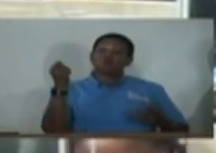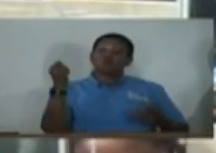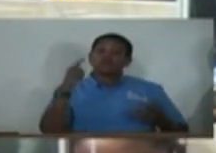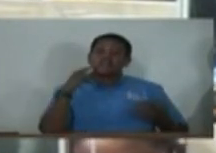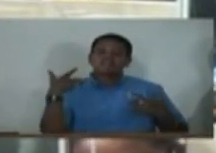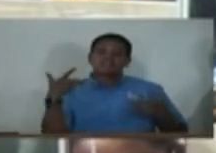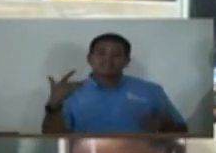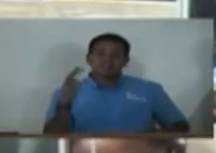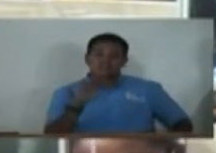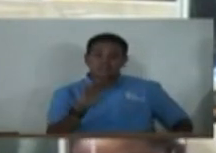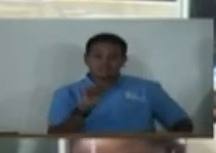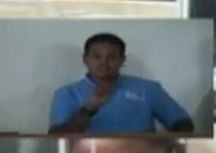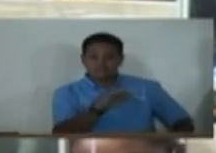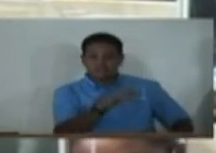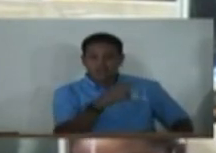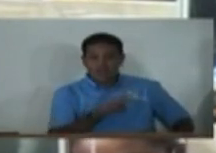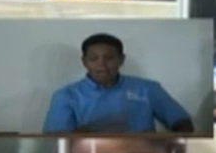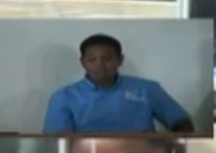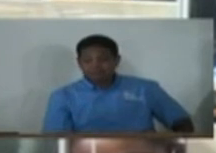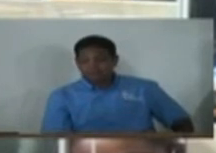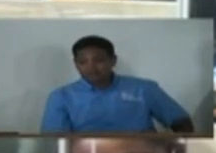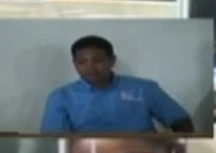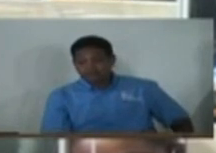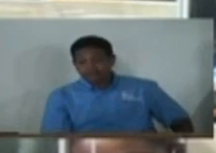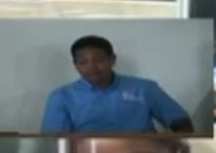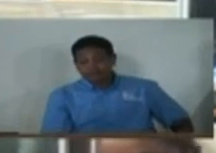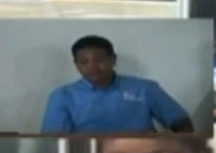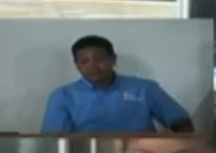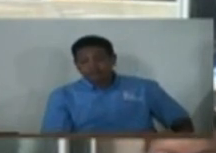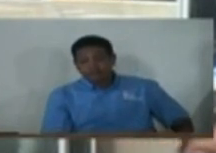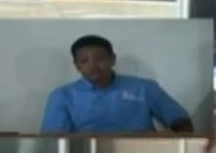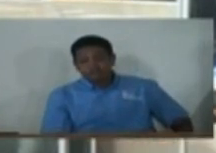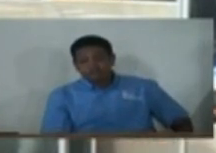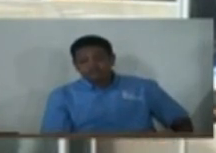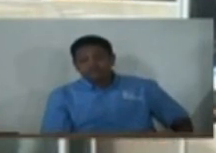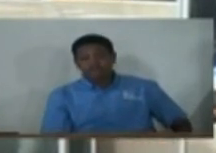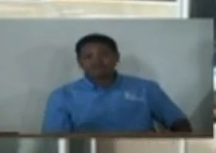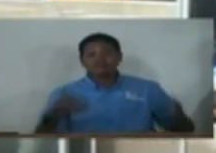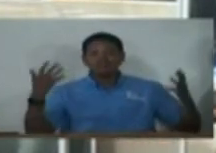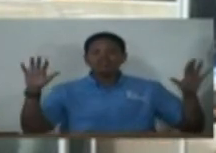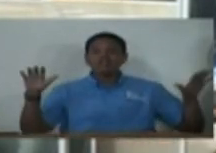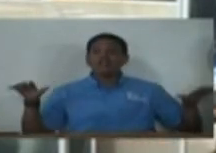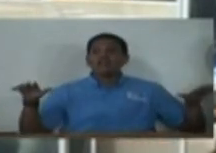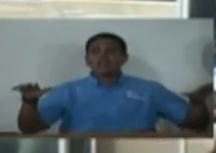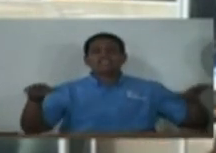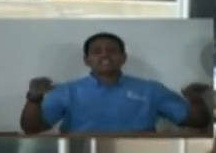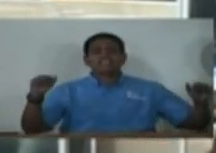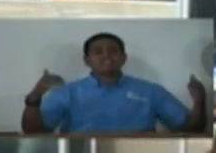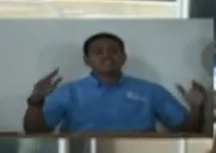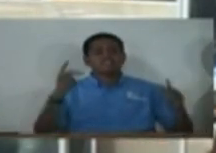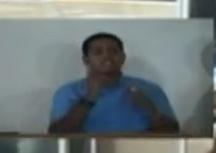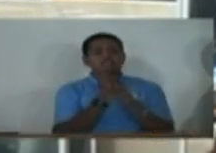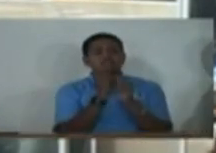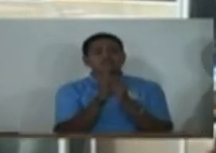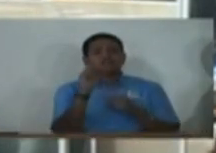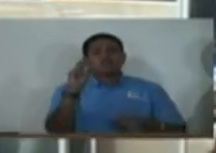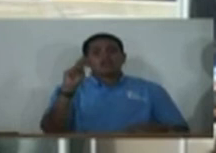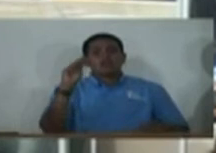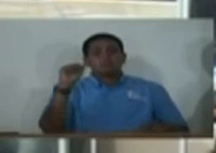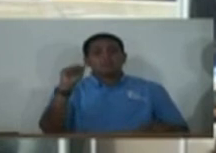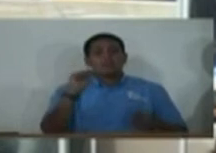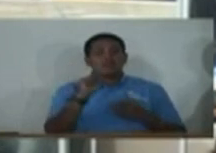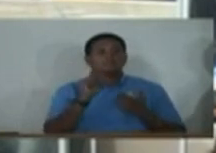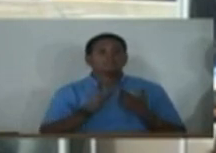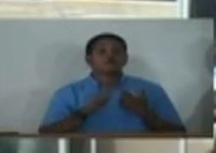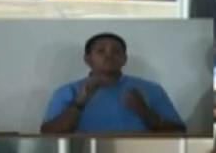event. Already, action has been taken in keeping with the DRMA and the